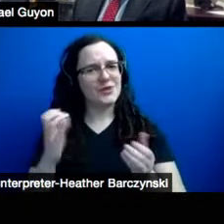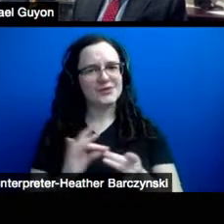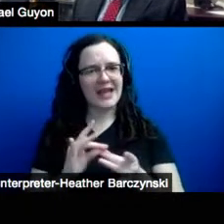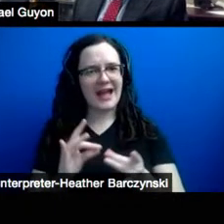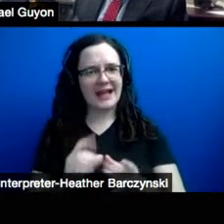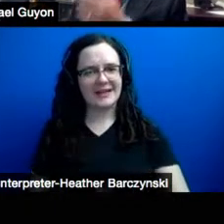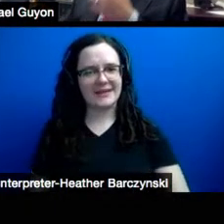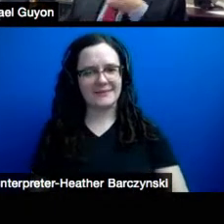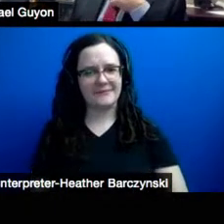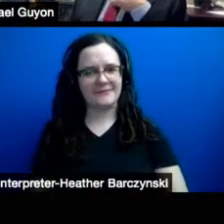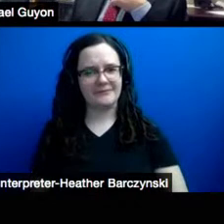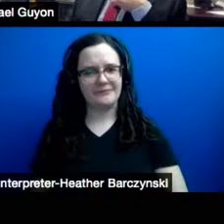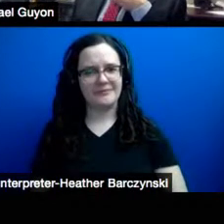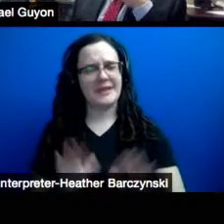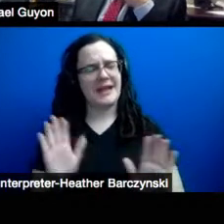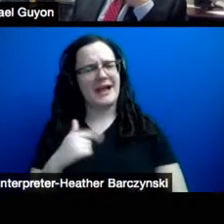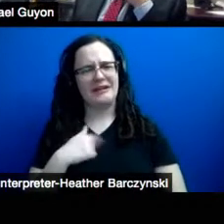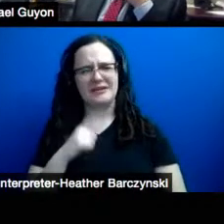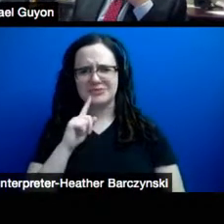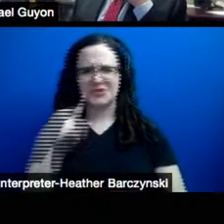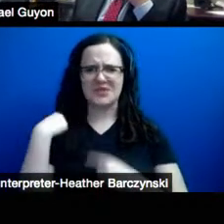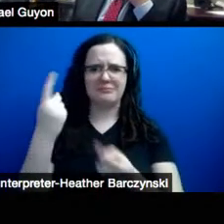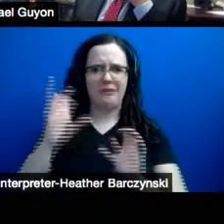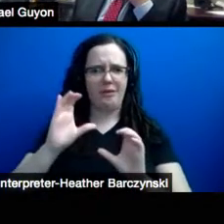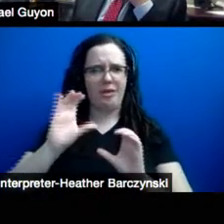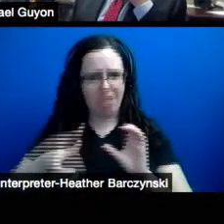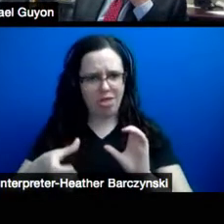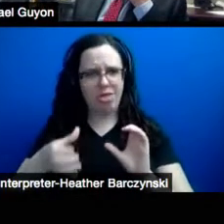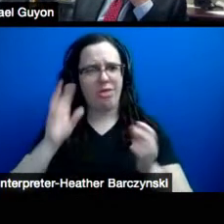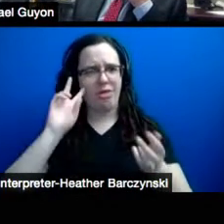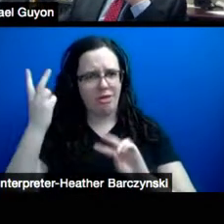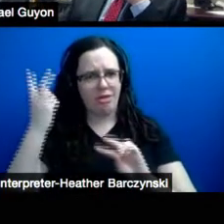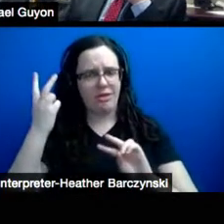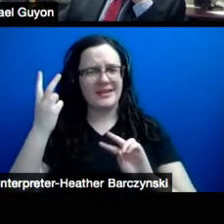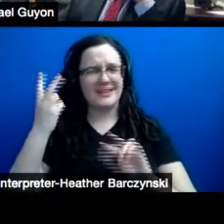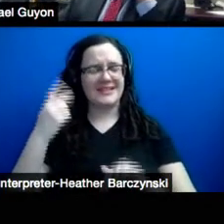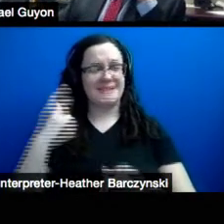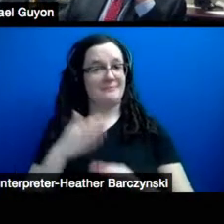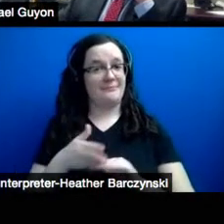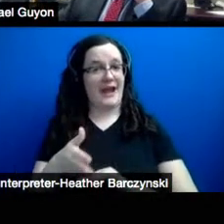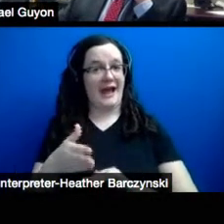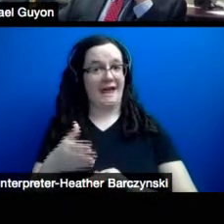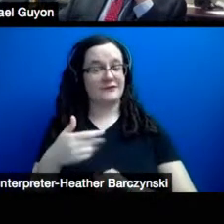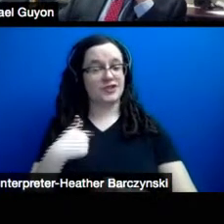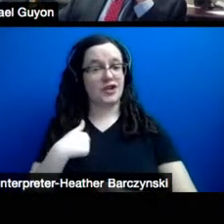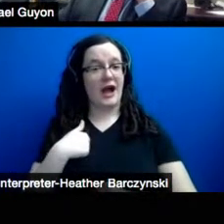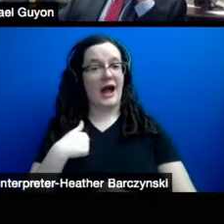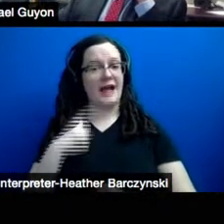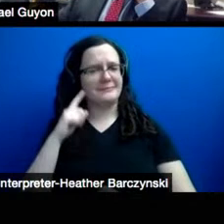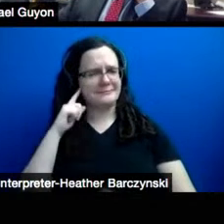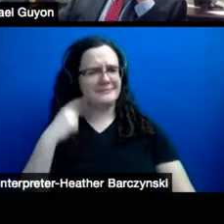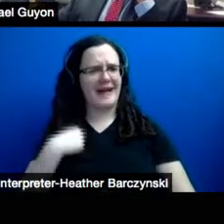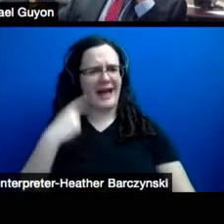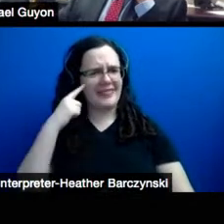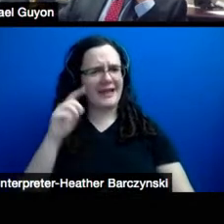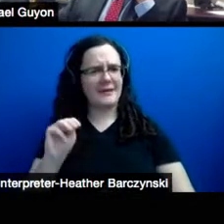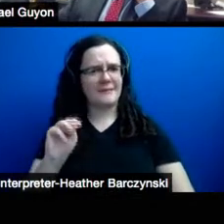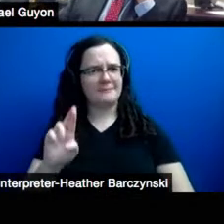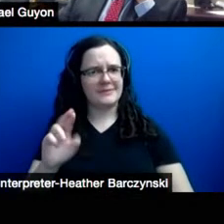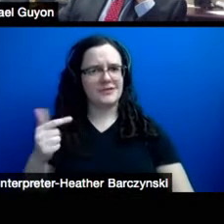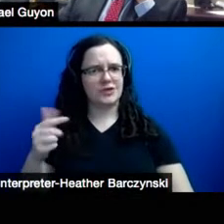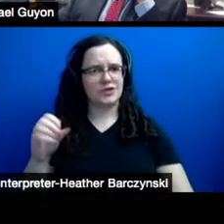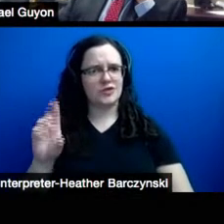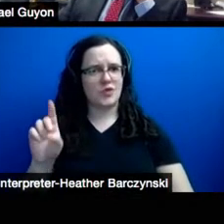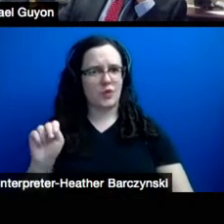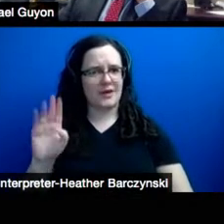I'm sure there's been some miscommunications, but I have to say, after hearing what I believe Mr. Gordon said, really disappointed,